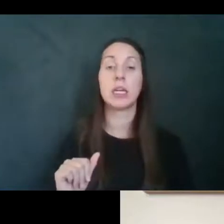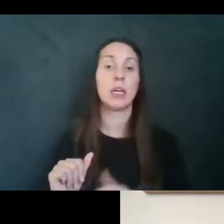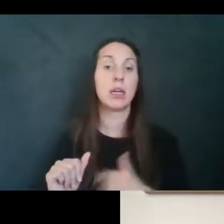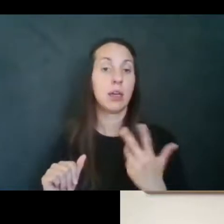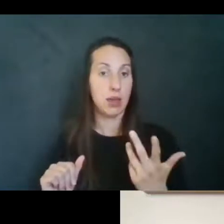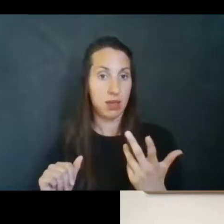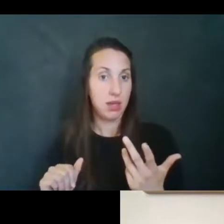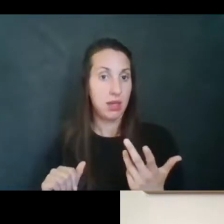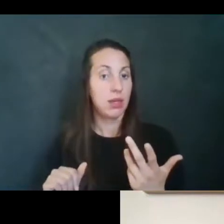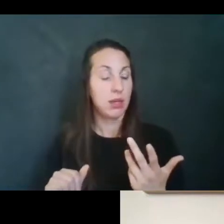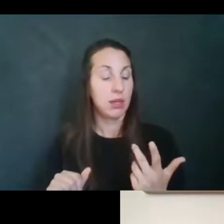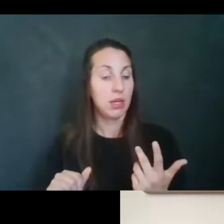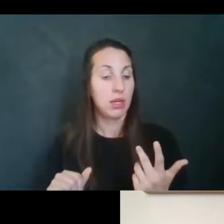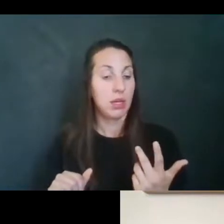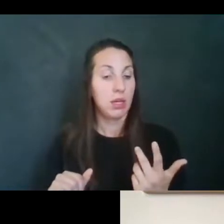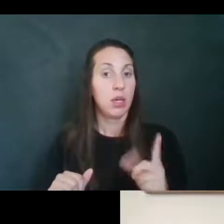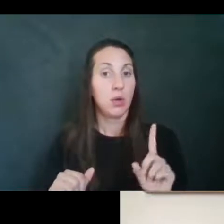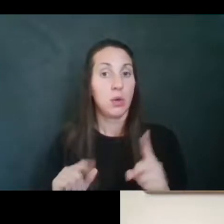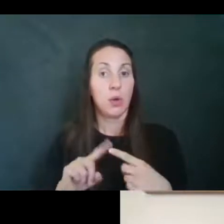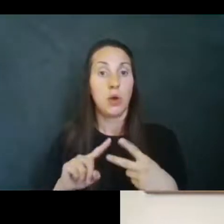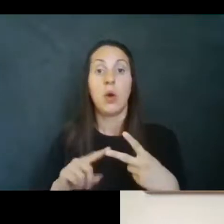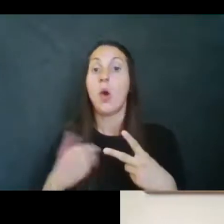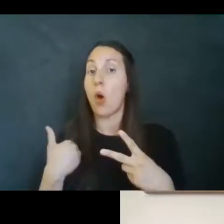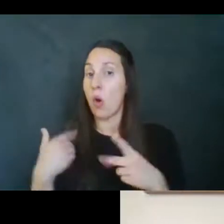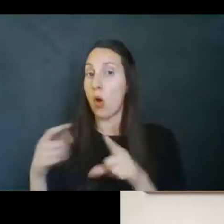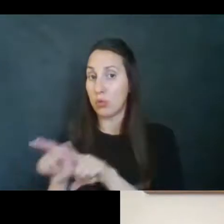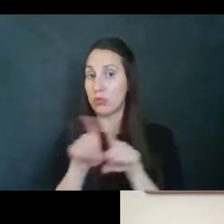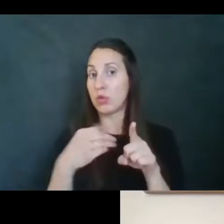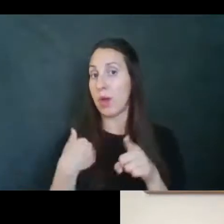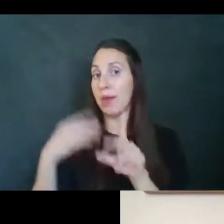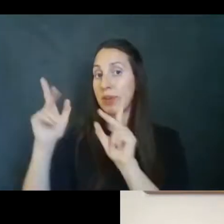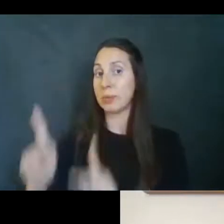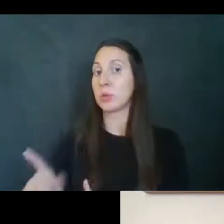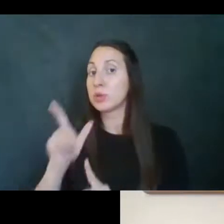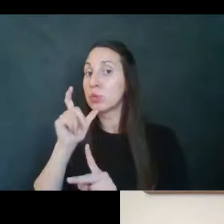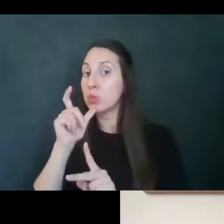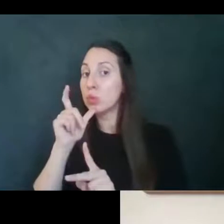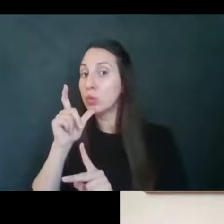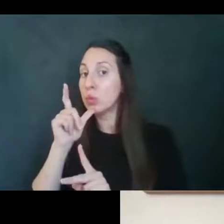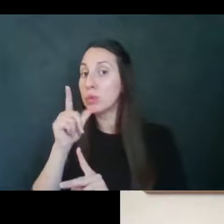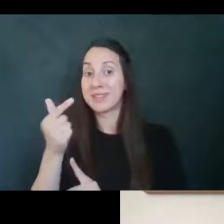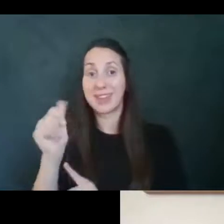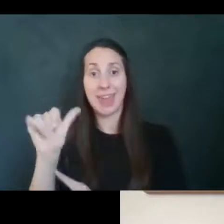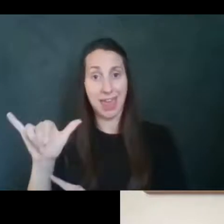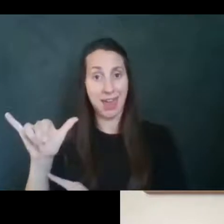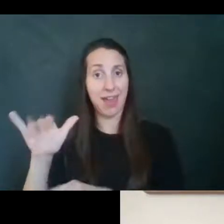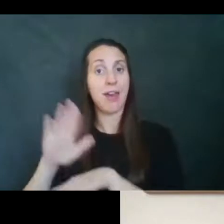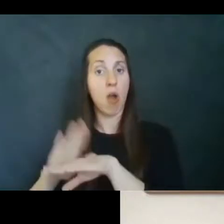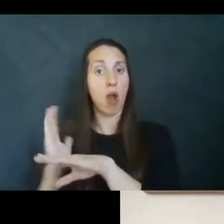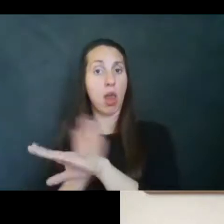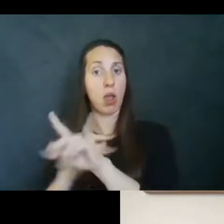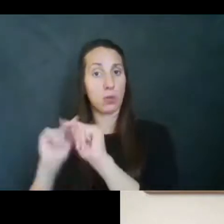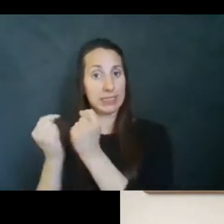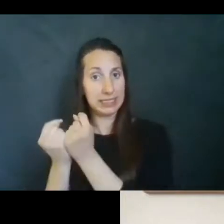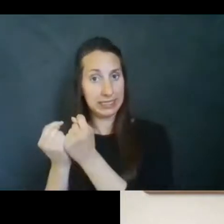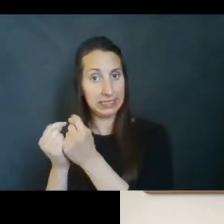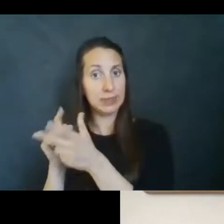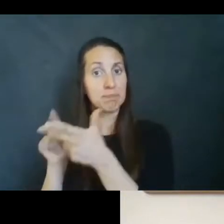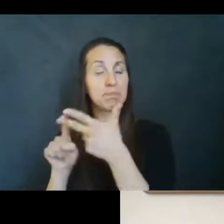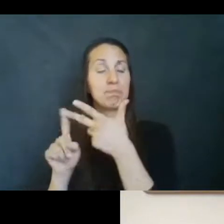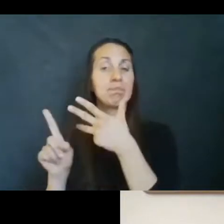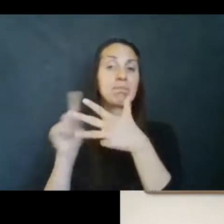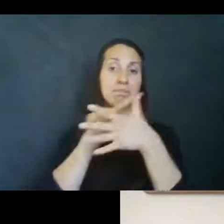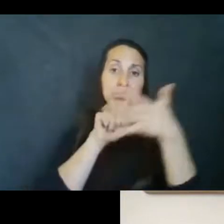There is a person who identifies as gay who's on that team, and we try to balance not